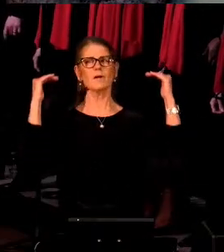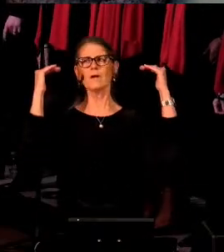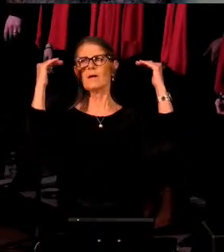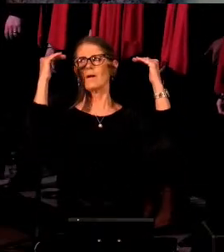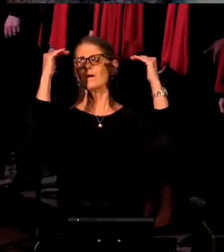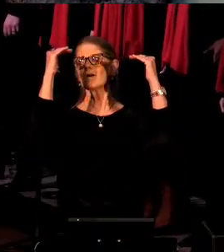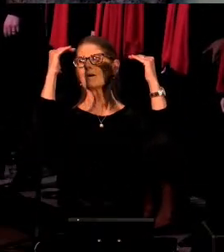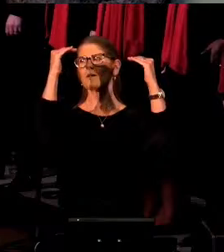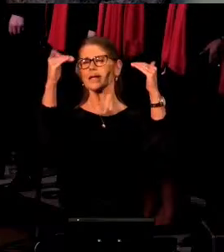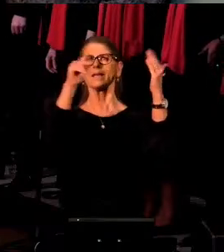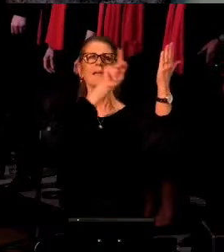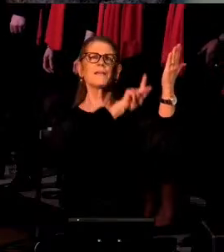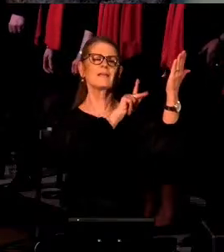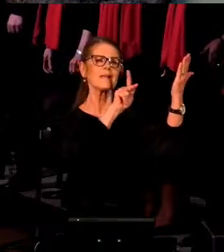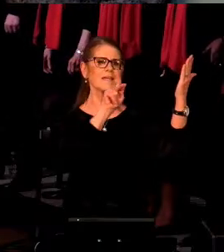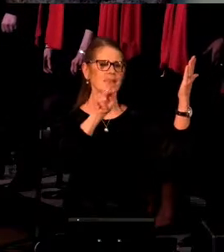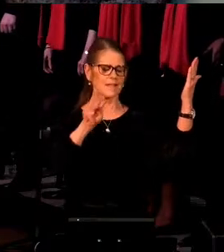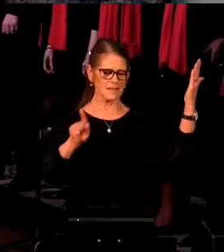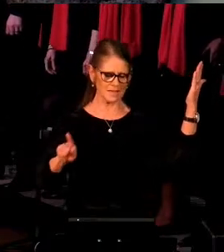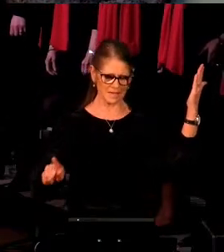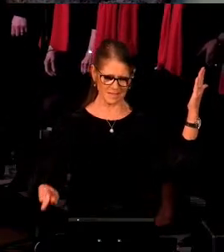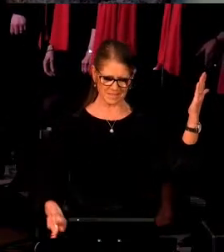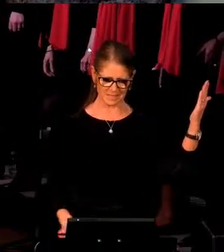Above all.